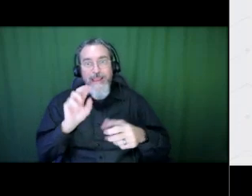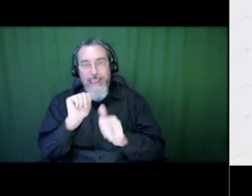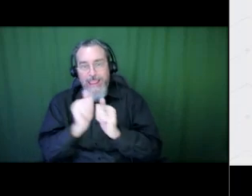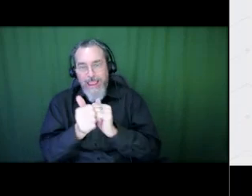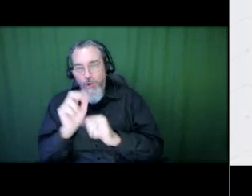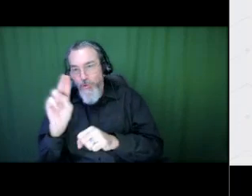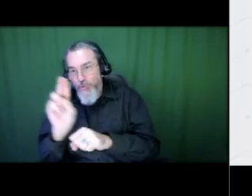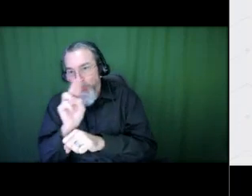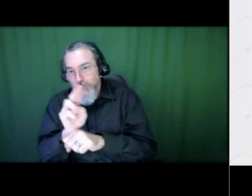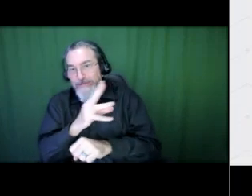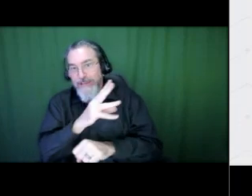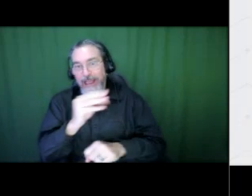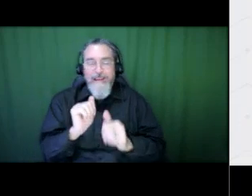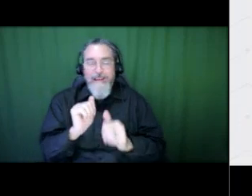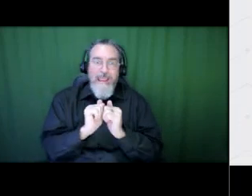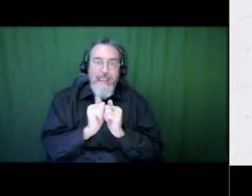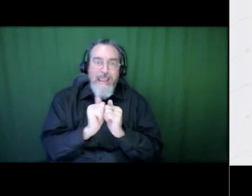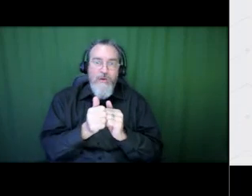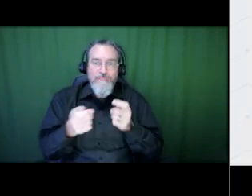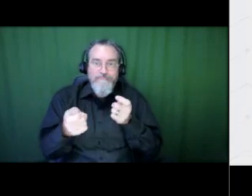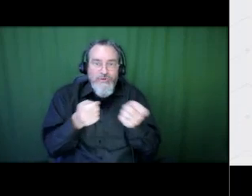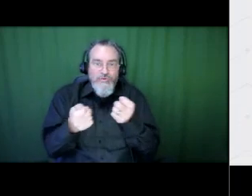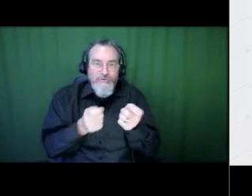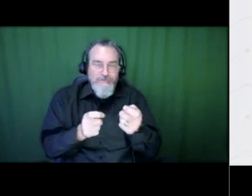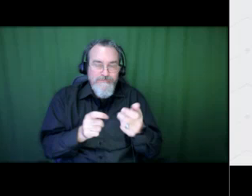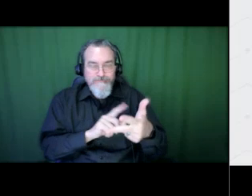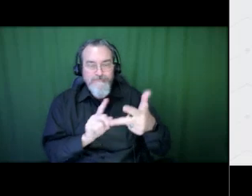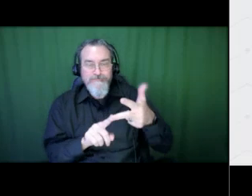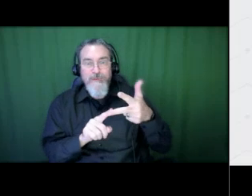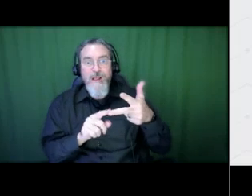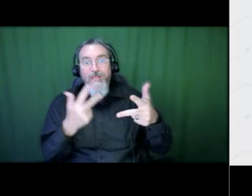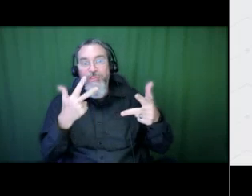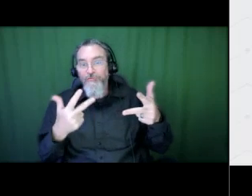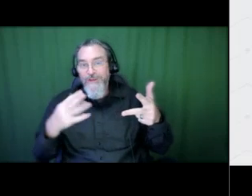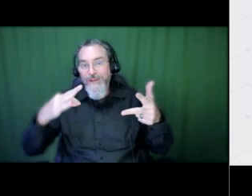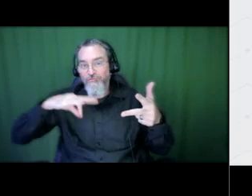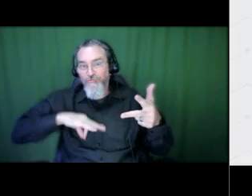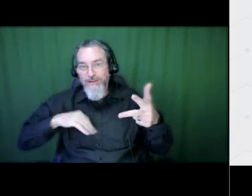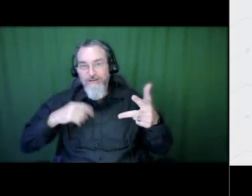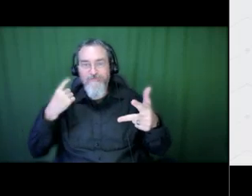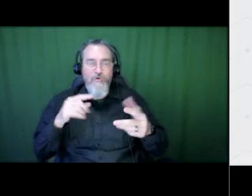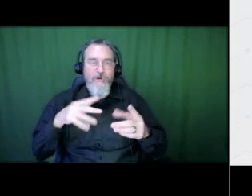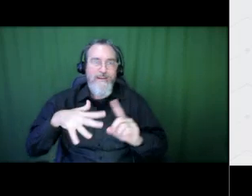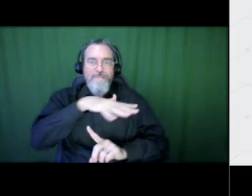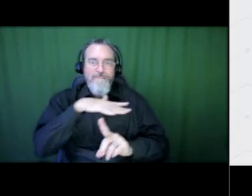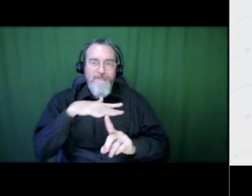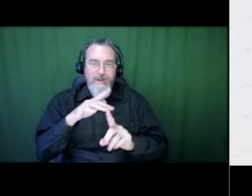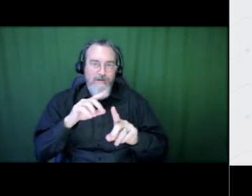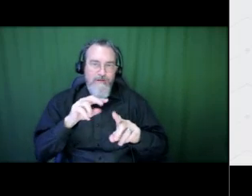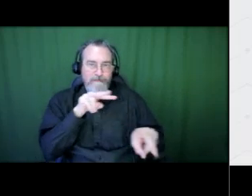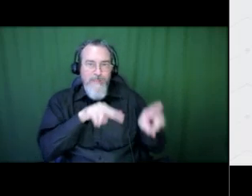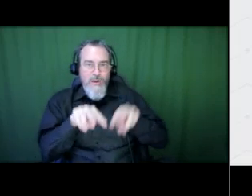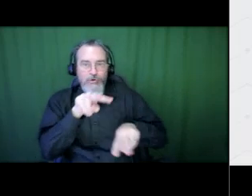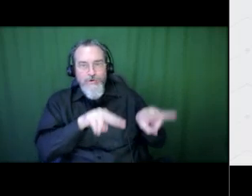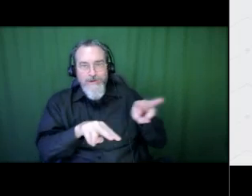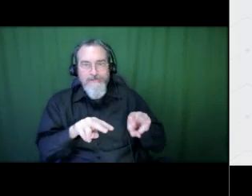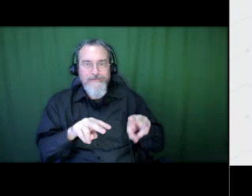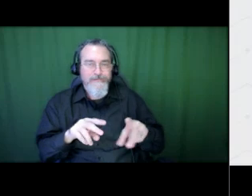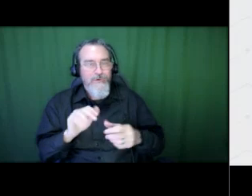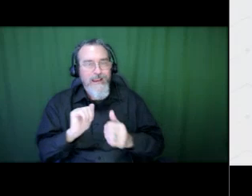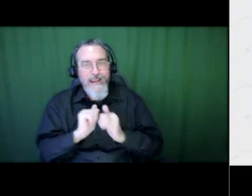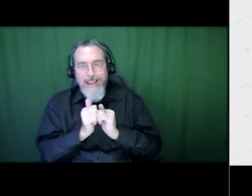then we'll also be creating a 3-credit course on environmental monitoring. This will cover basic data management, data access policies, how to create